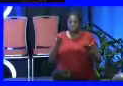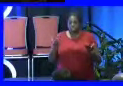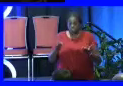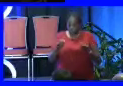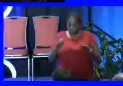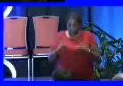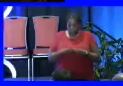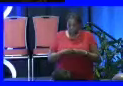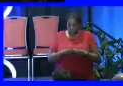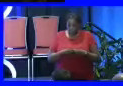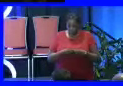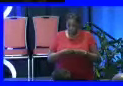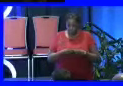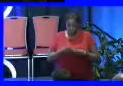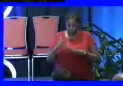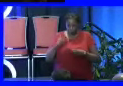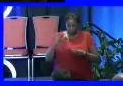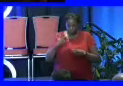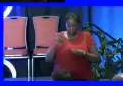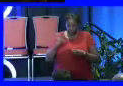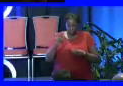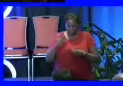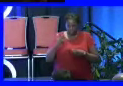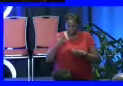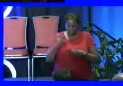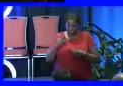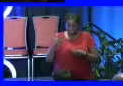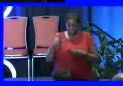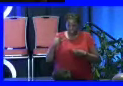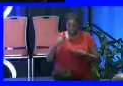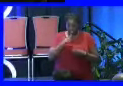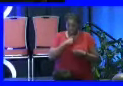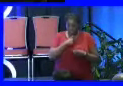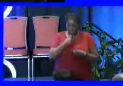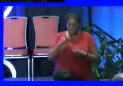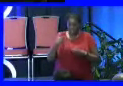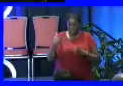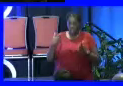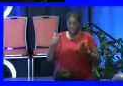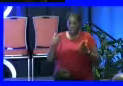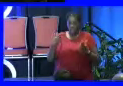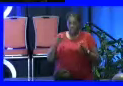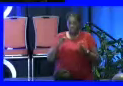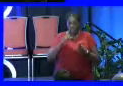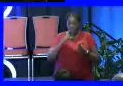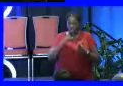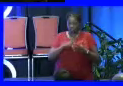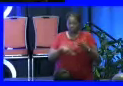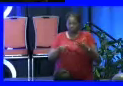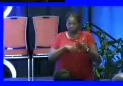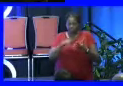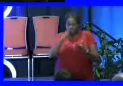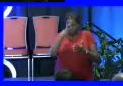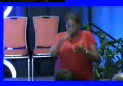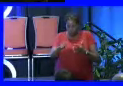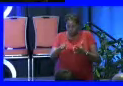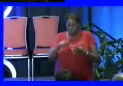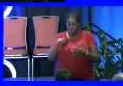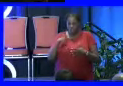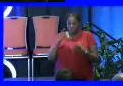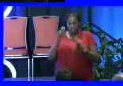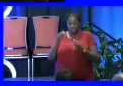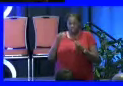a strange feeling that we're being sort of profiled for our data work when they asked